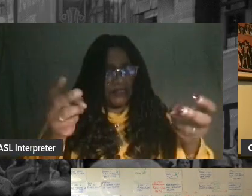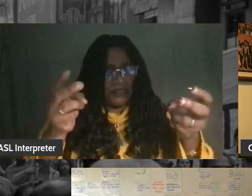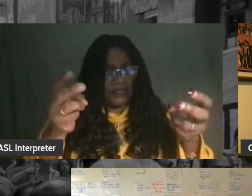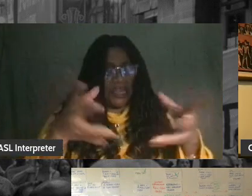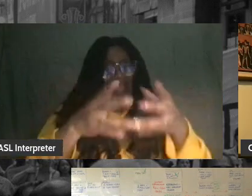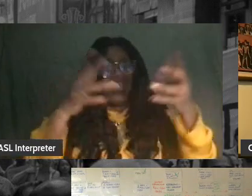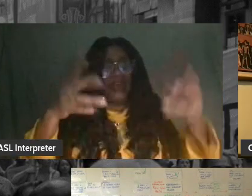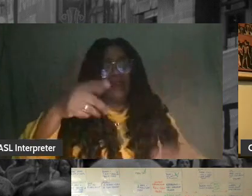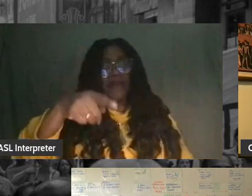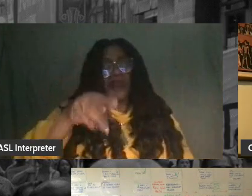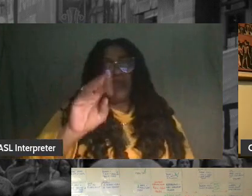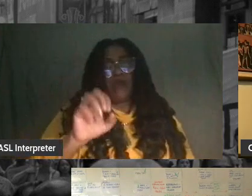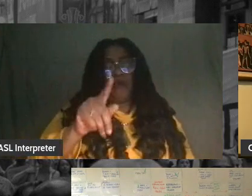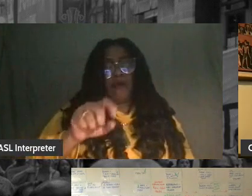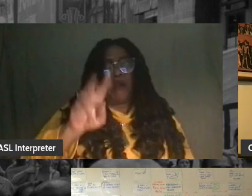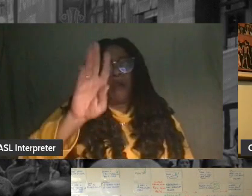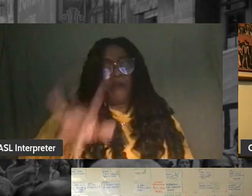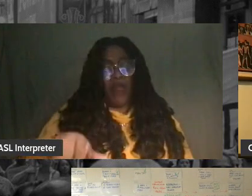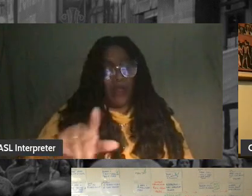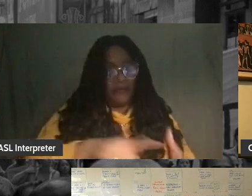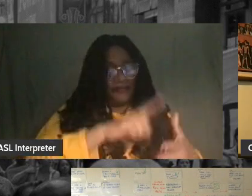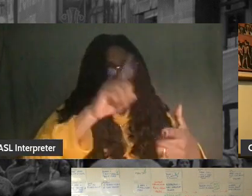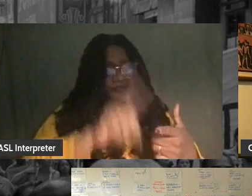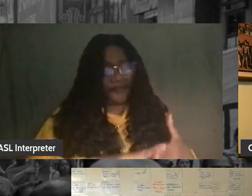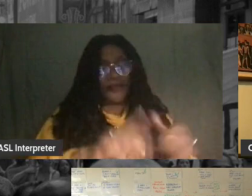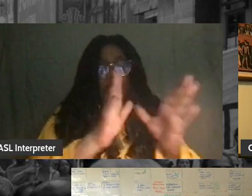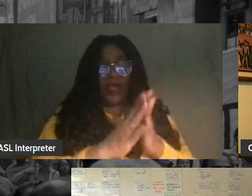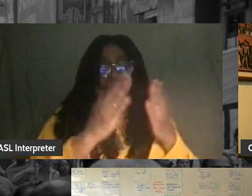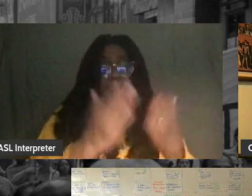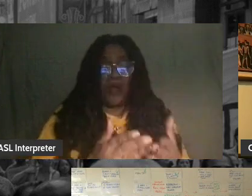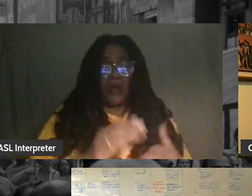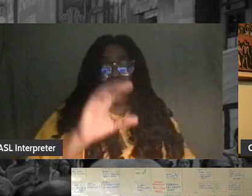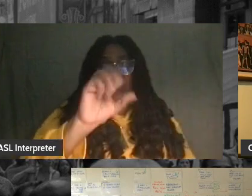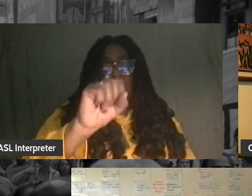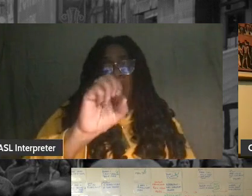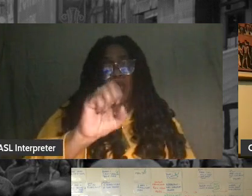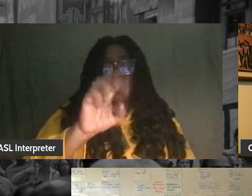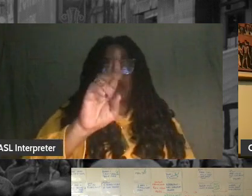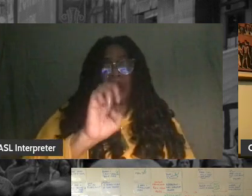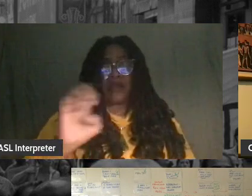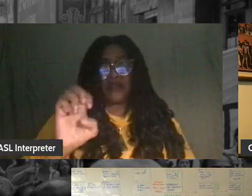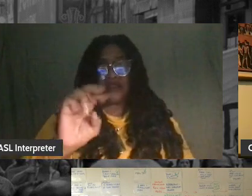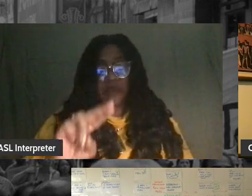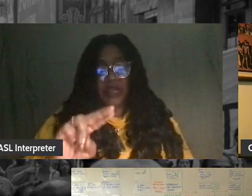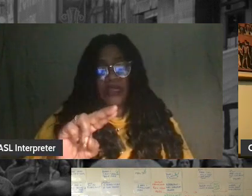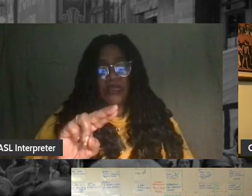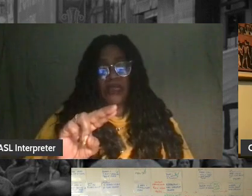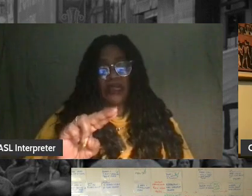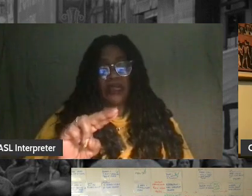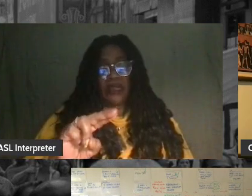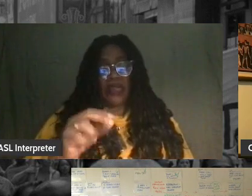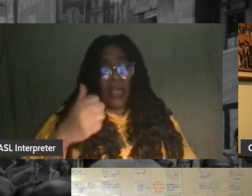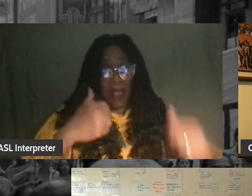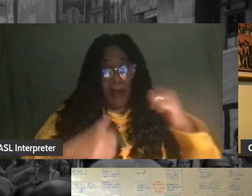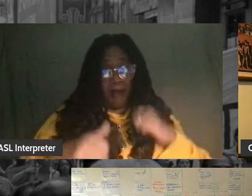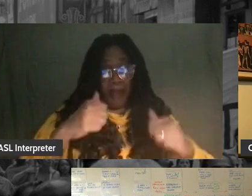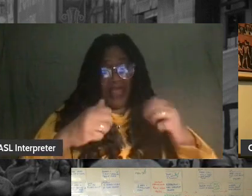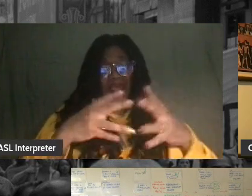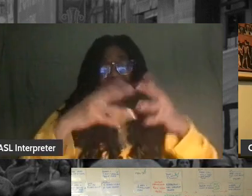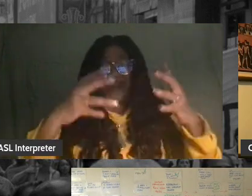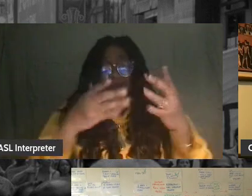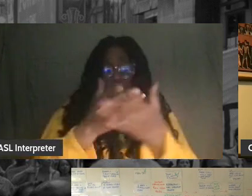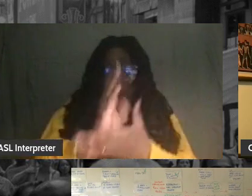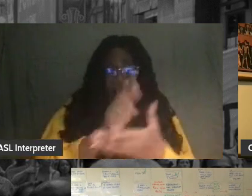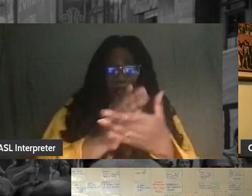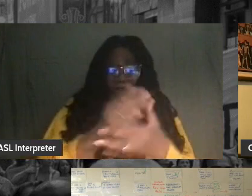property, whether it be a book, screenplay, or whatever that is, what you actually own are a bundle of rights. And when